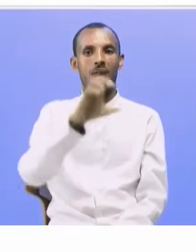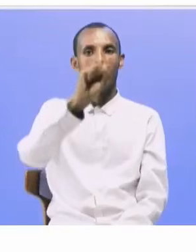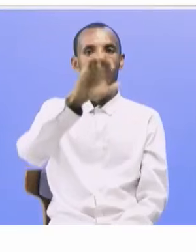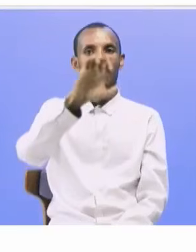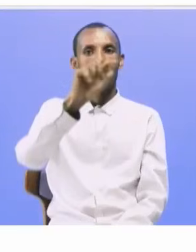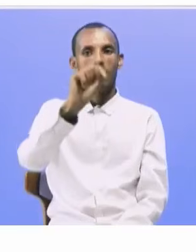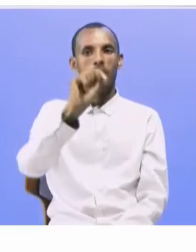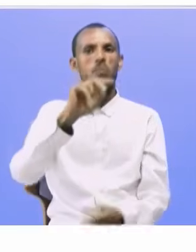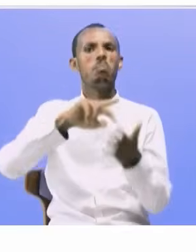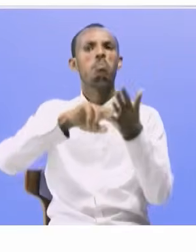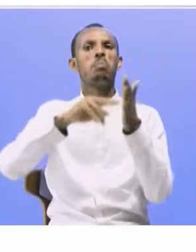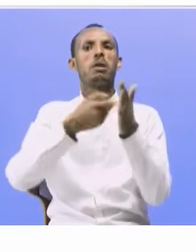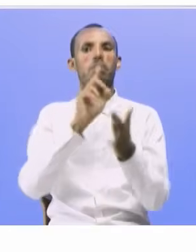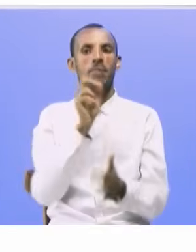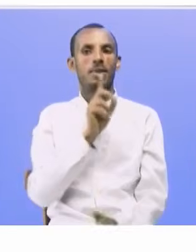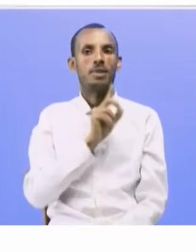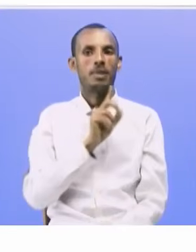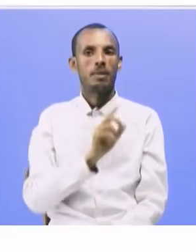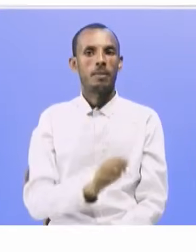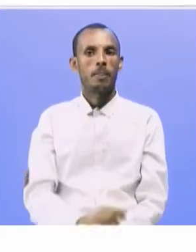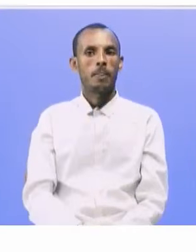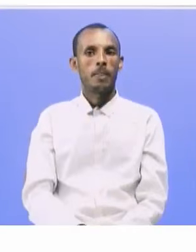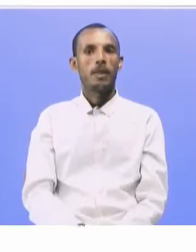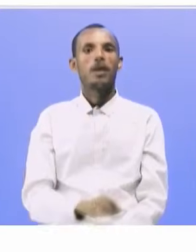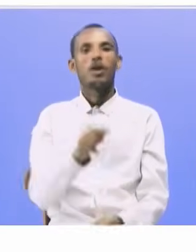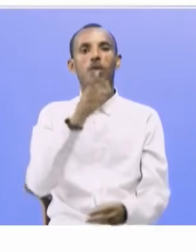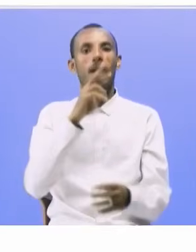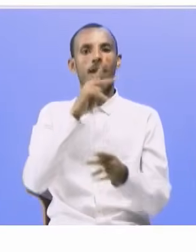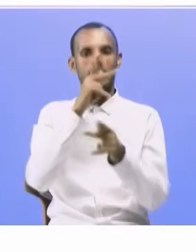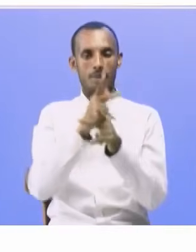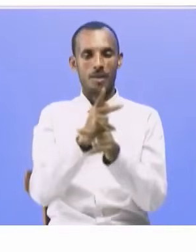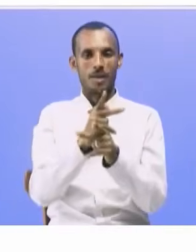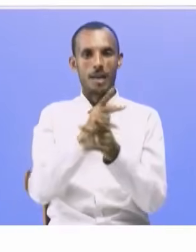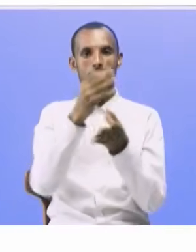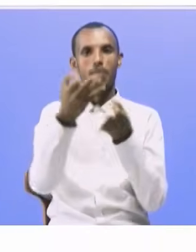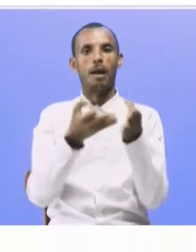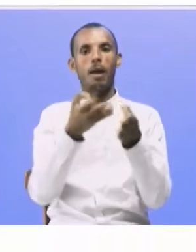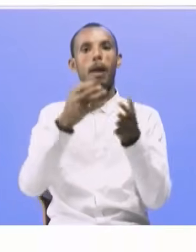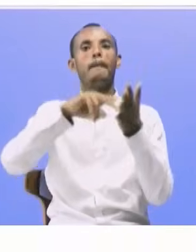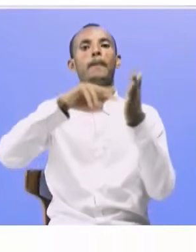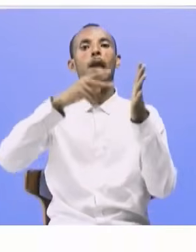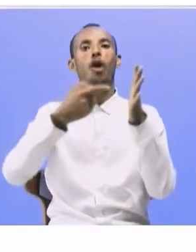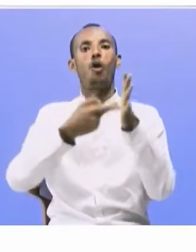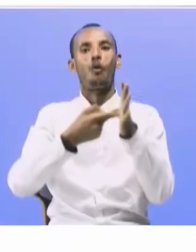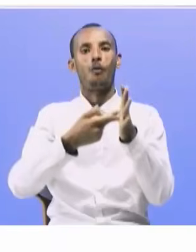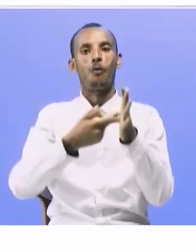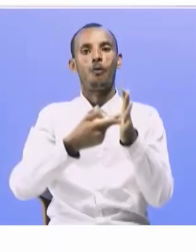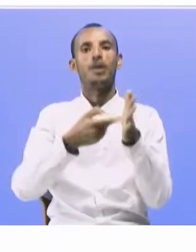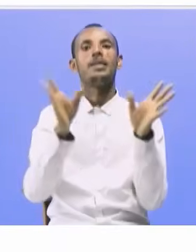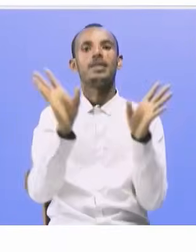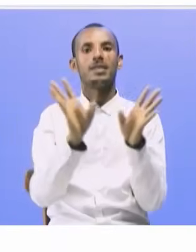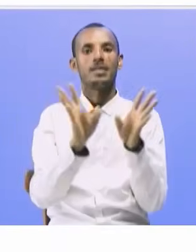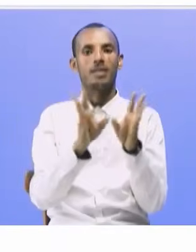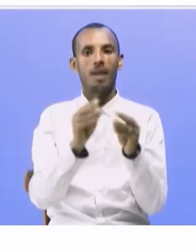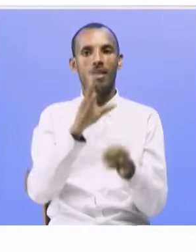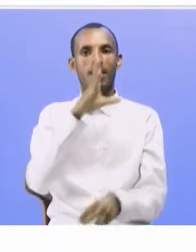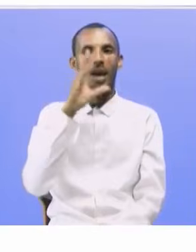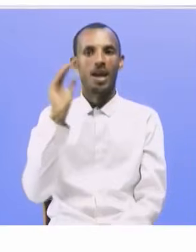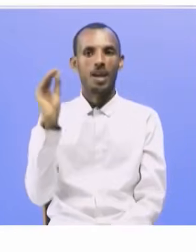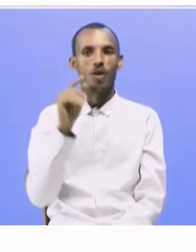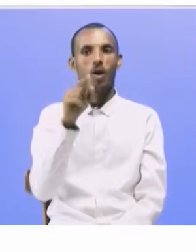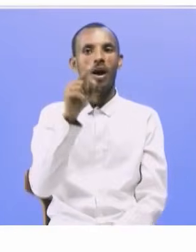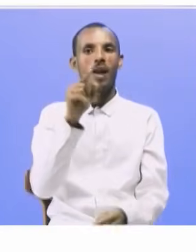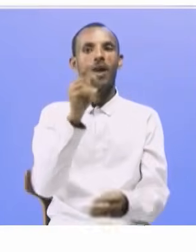set is. You are expected to explain the meaning of set, and you are